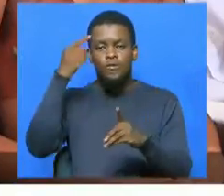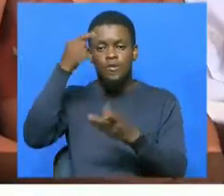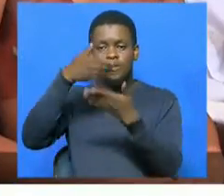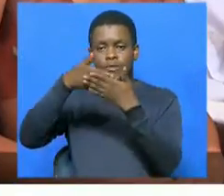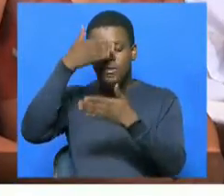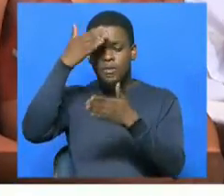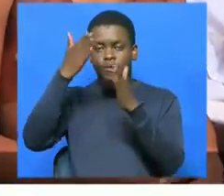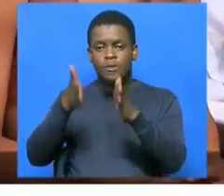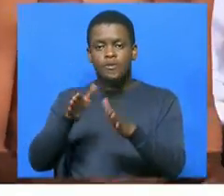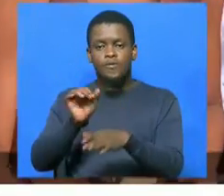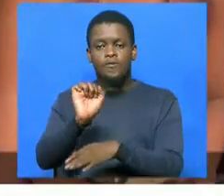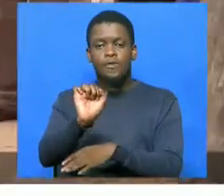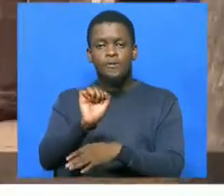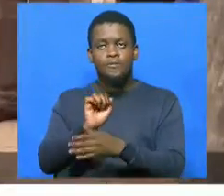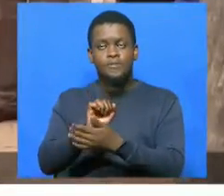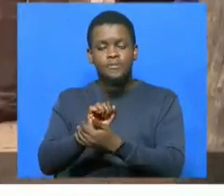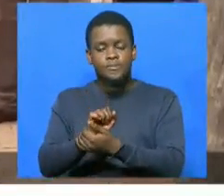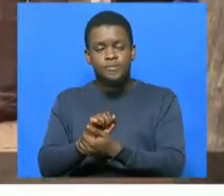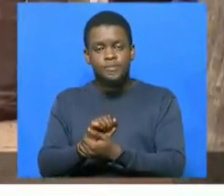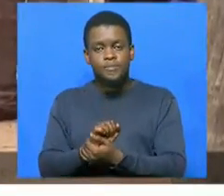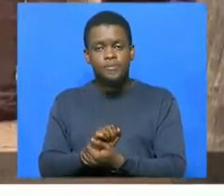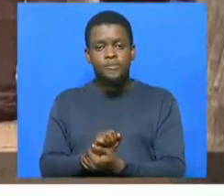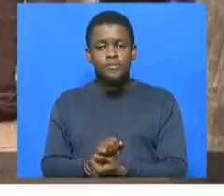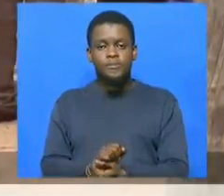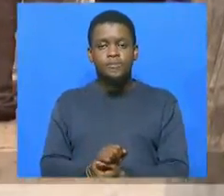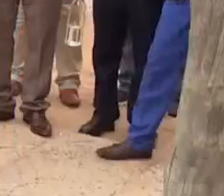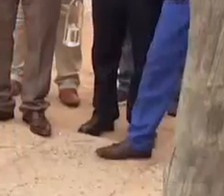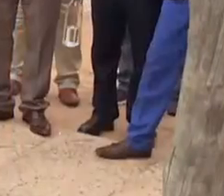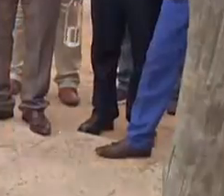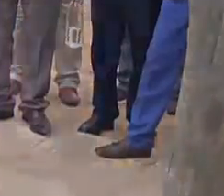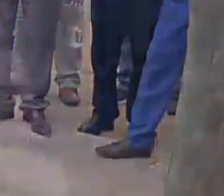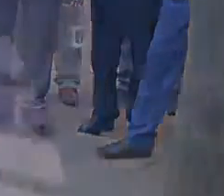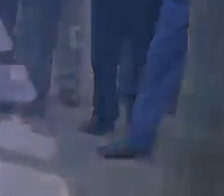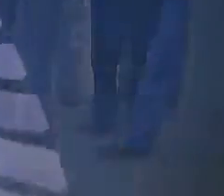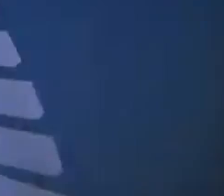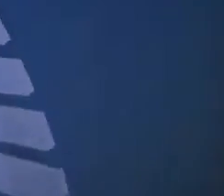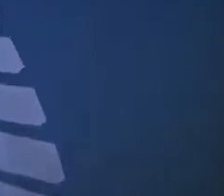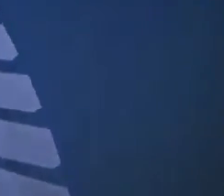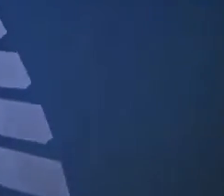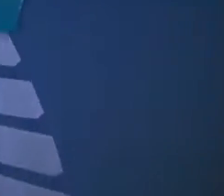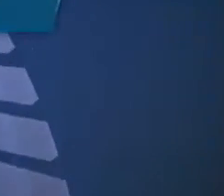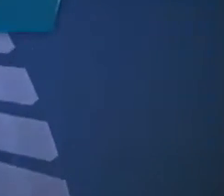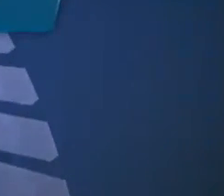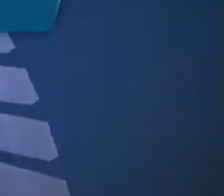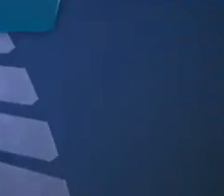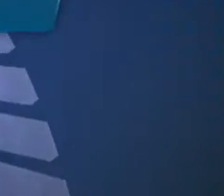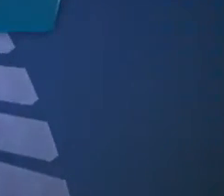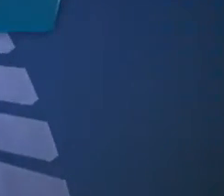students. Makharebe Nkwani, BTV News, Maokane.